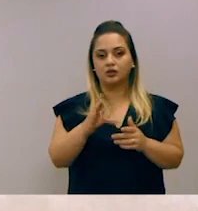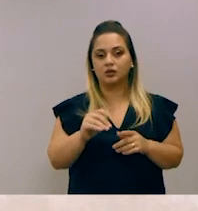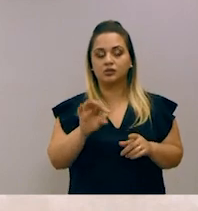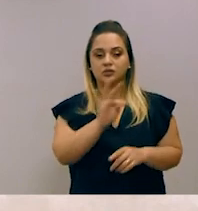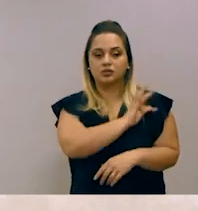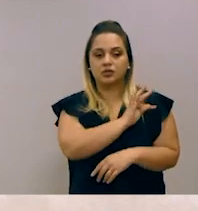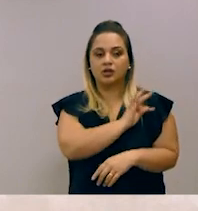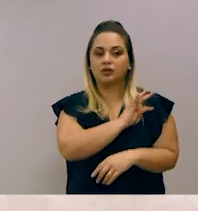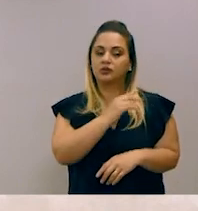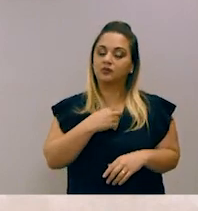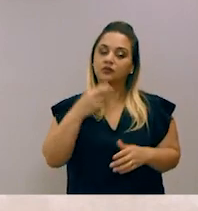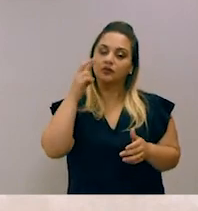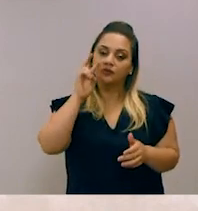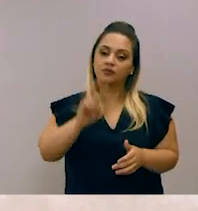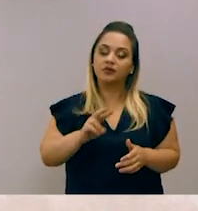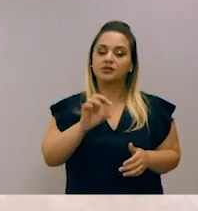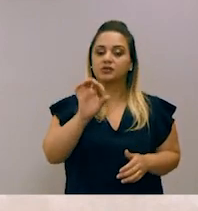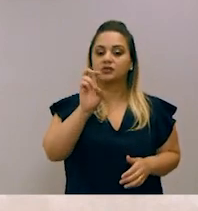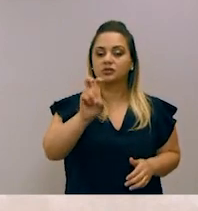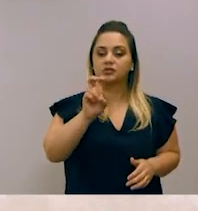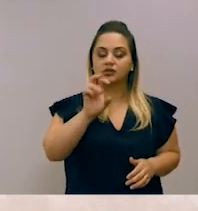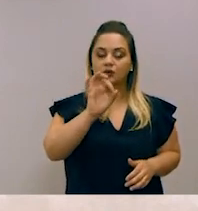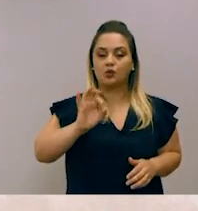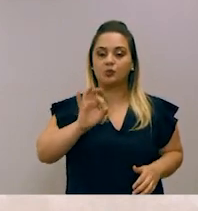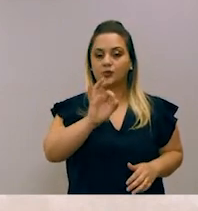these metrics were